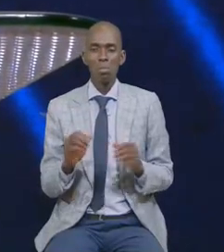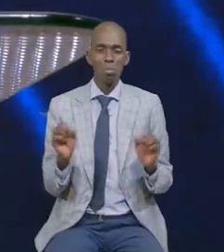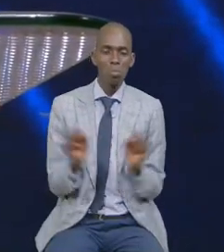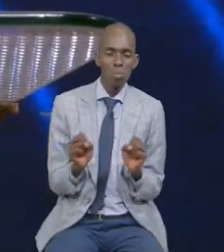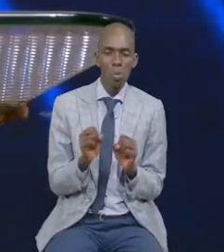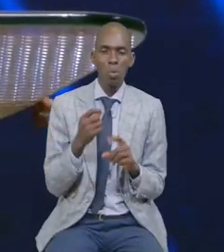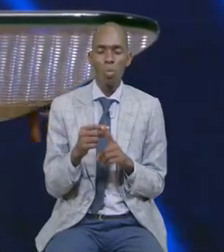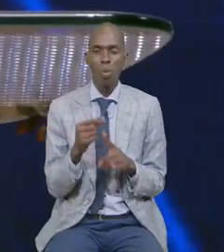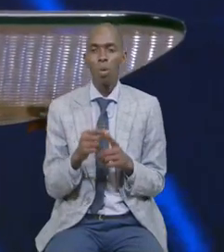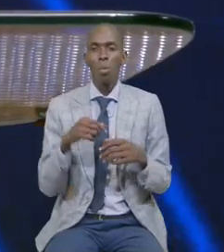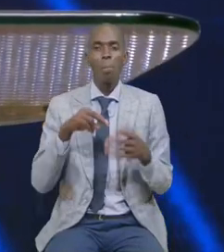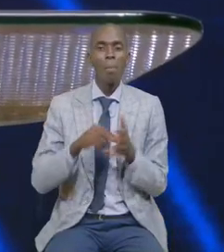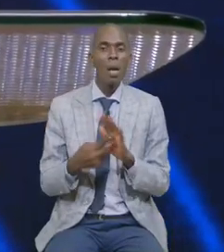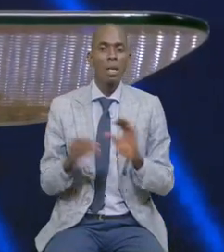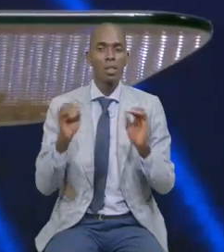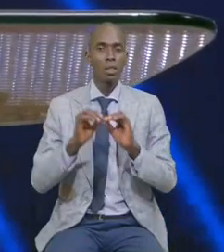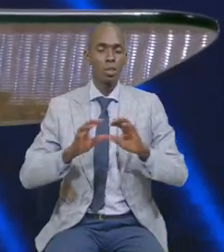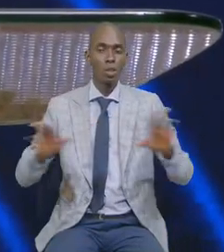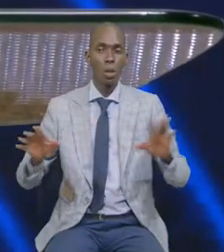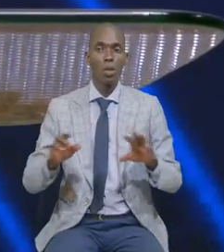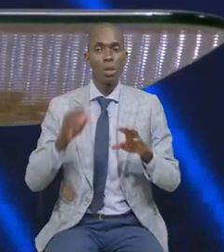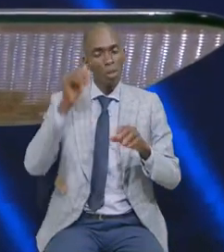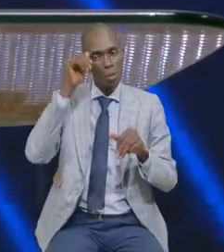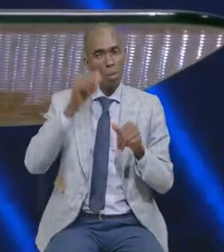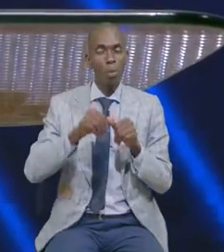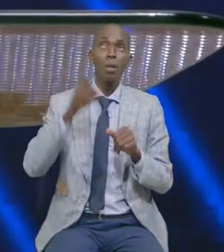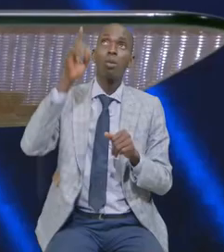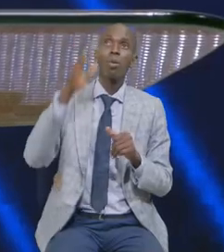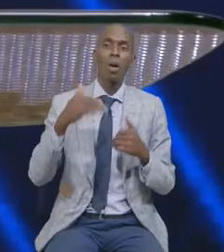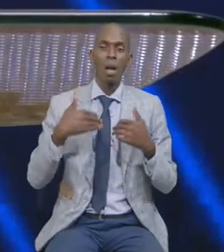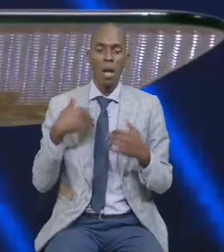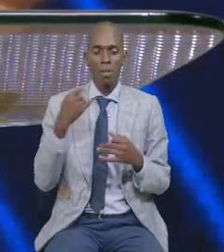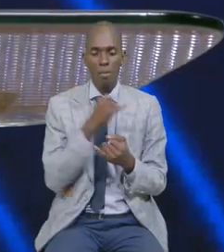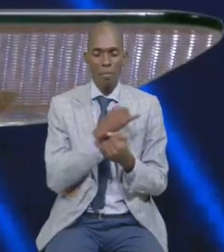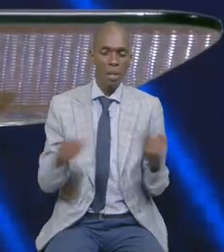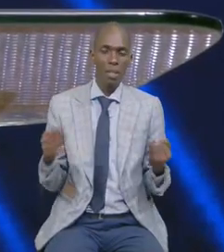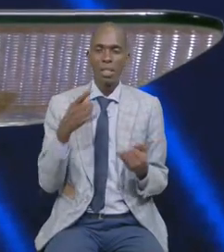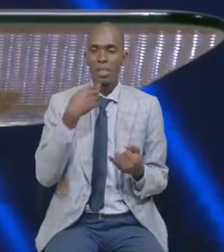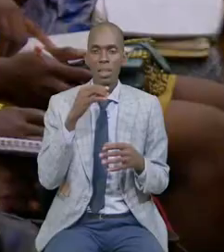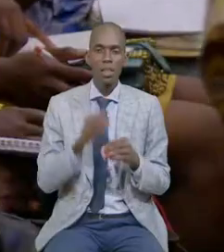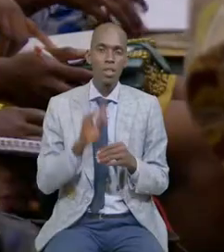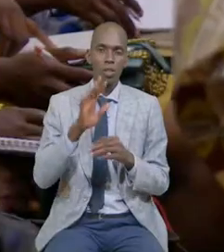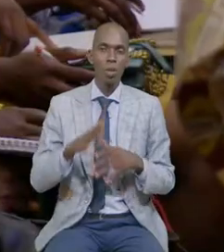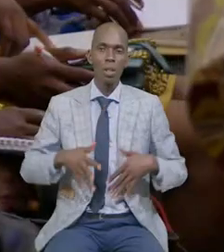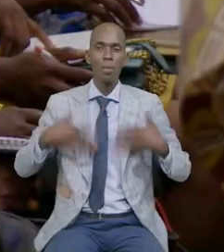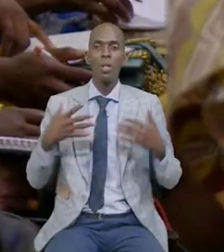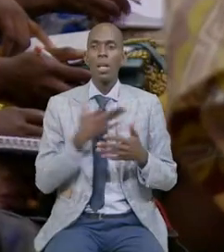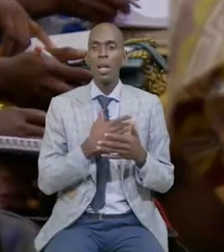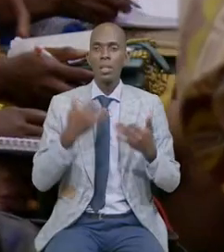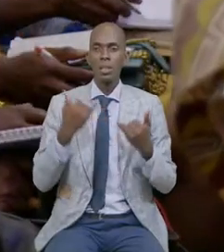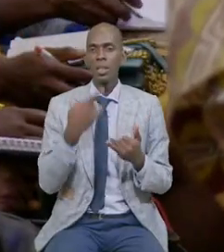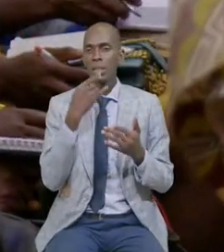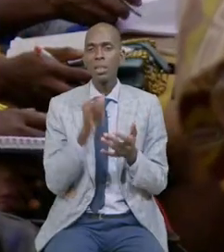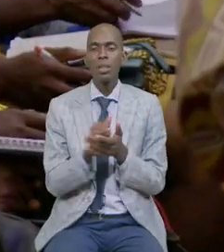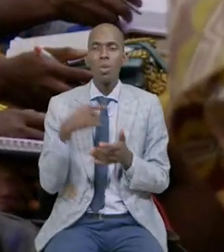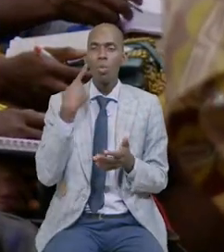it. God has the final say in your life. And so he said, who is that God